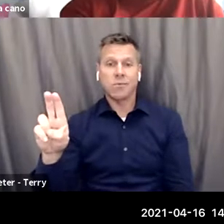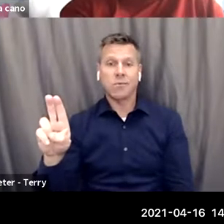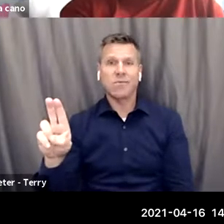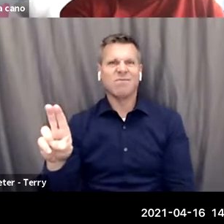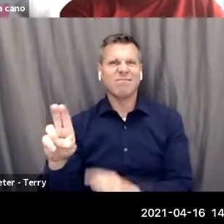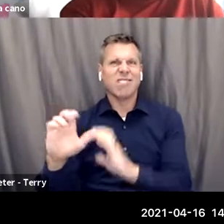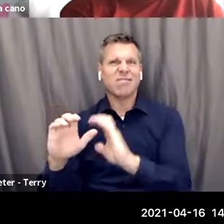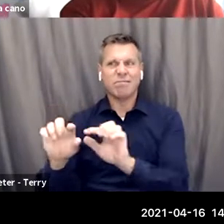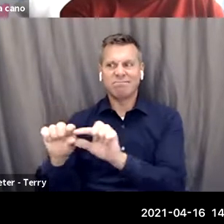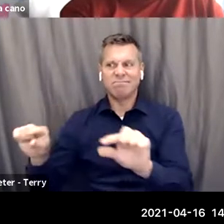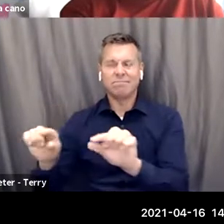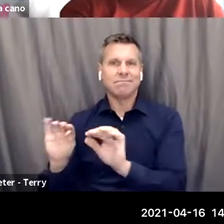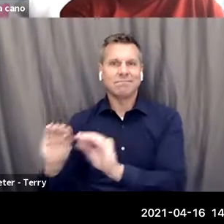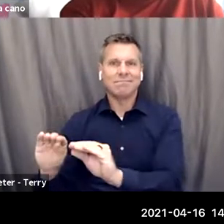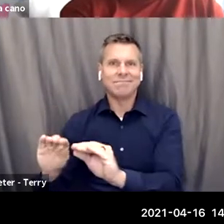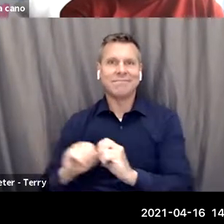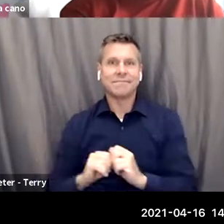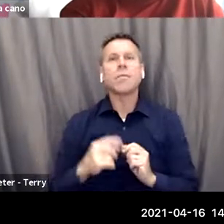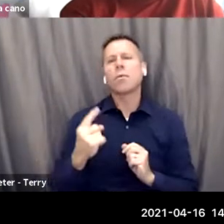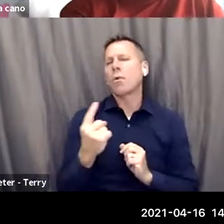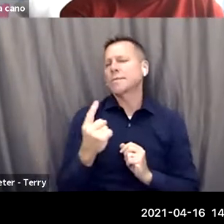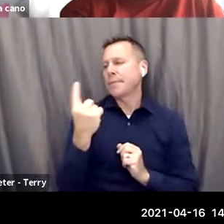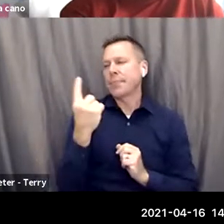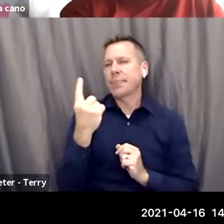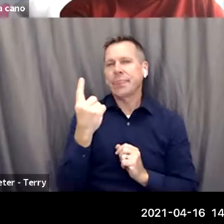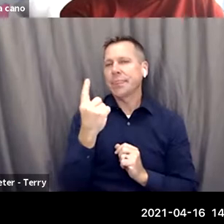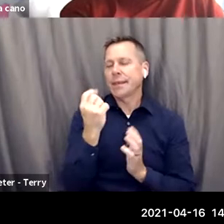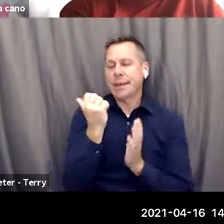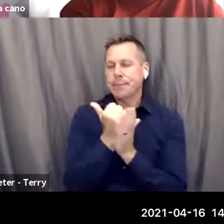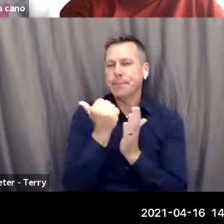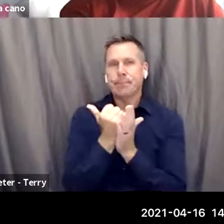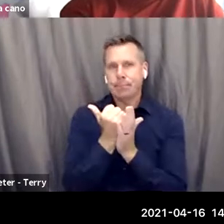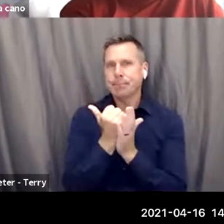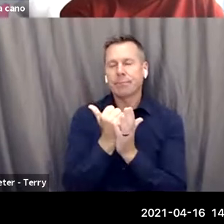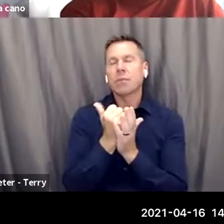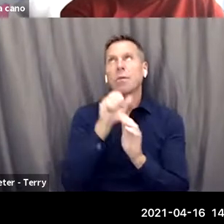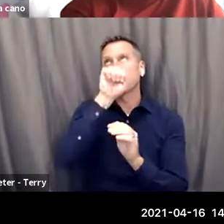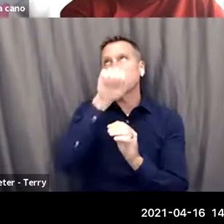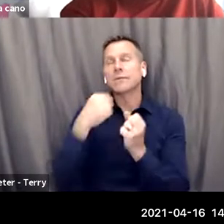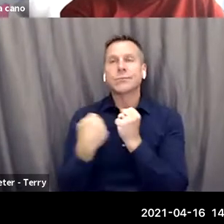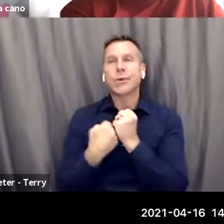There's always opportunity. Yeah. And we would love to have the support, obviously.